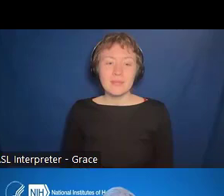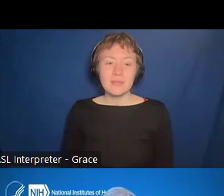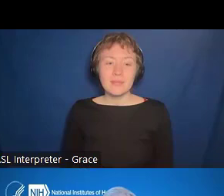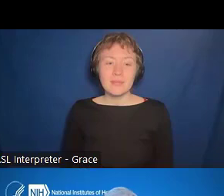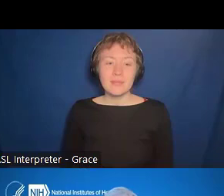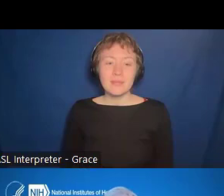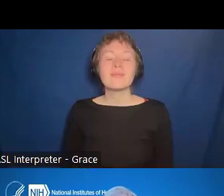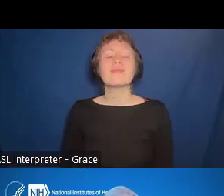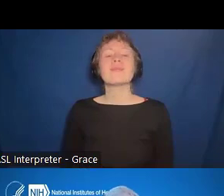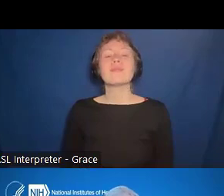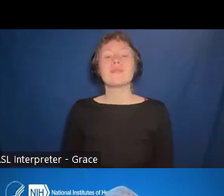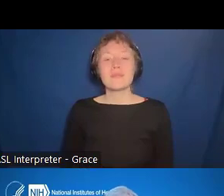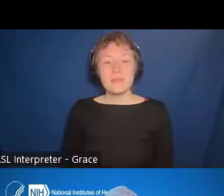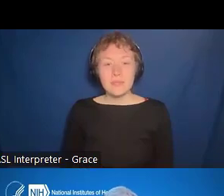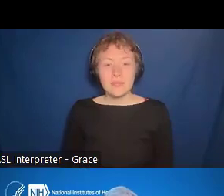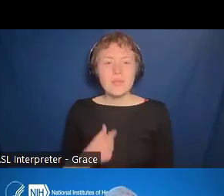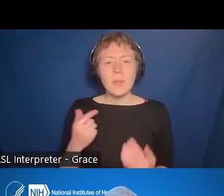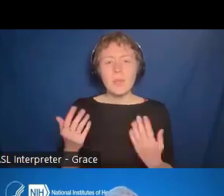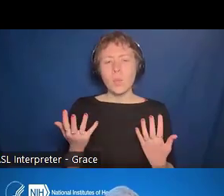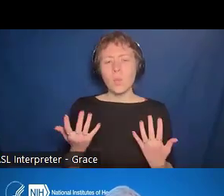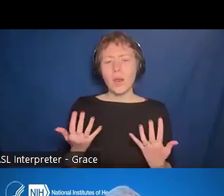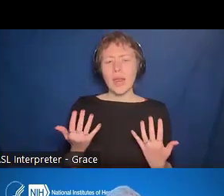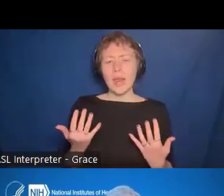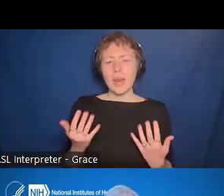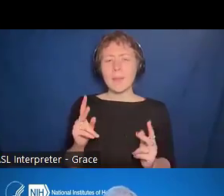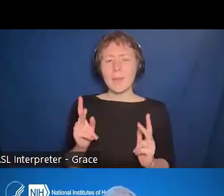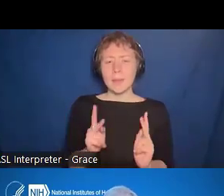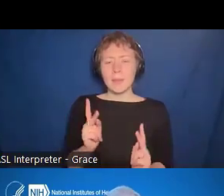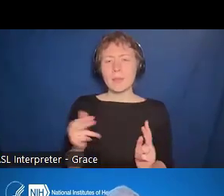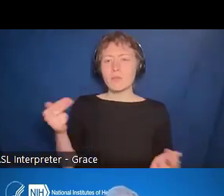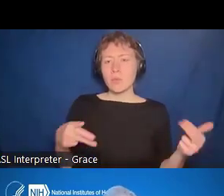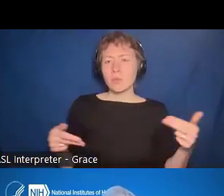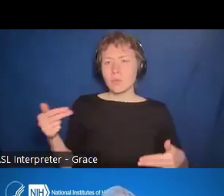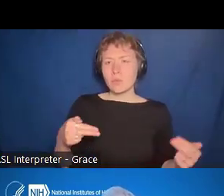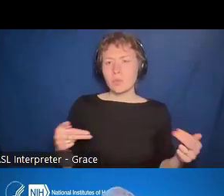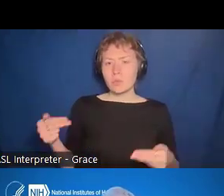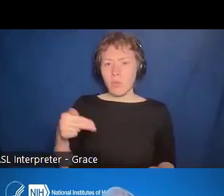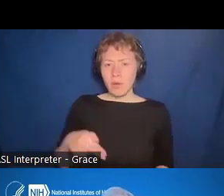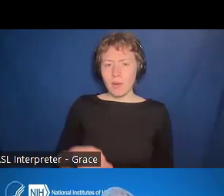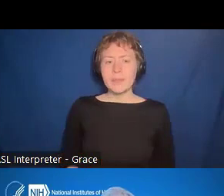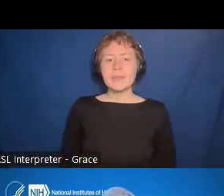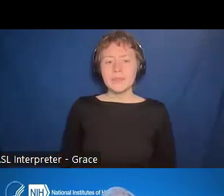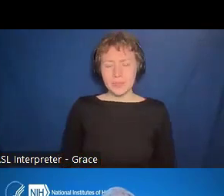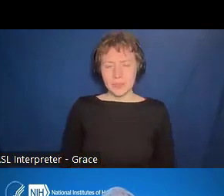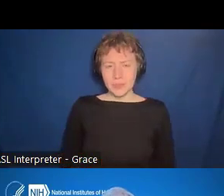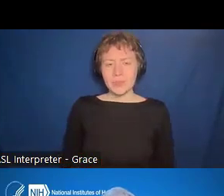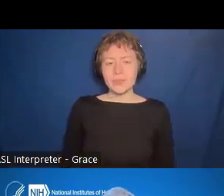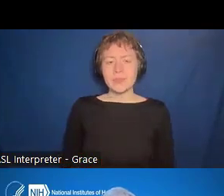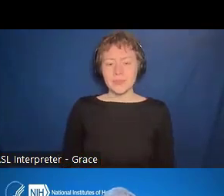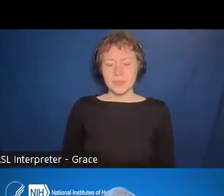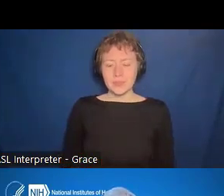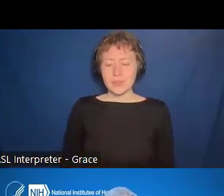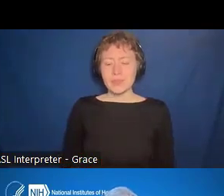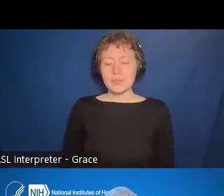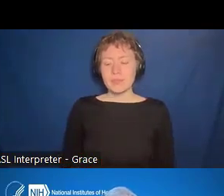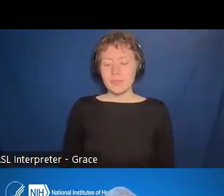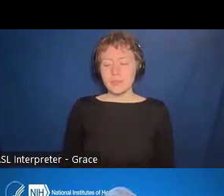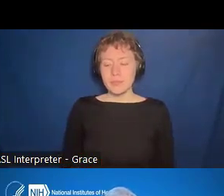All right, I'm just going to wait for a moment while our participants funnel into our virtual room today.